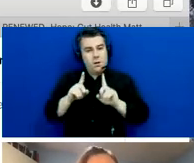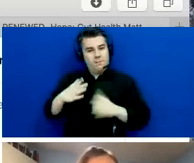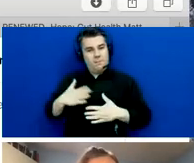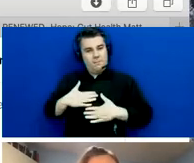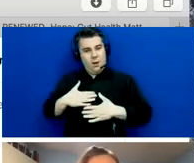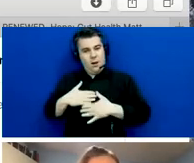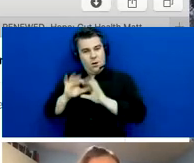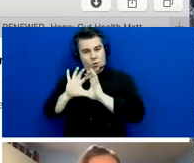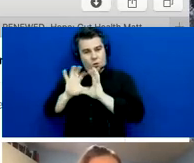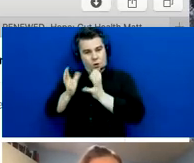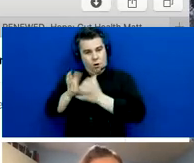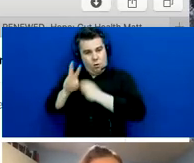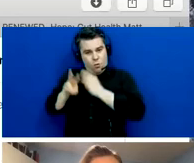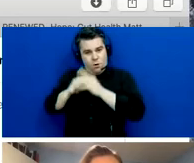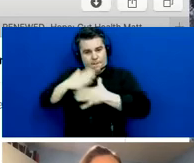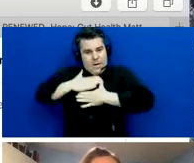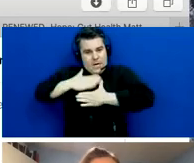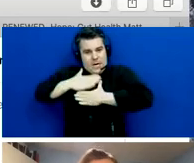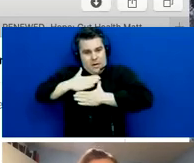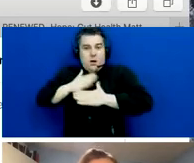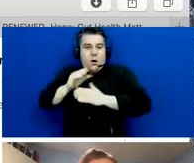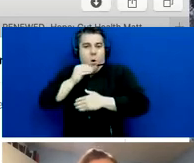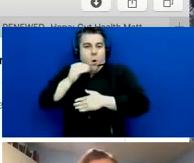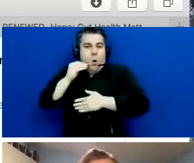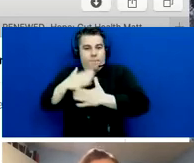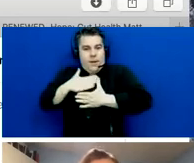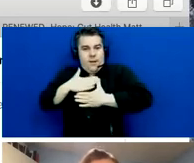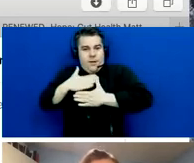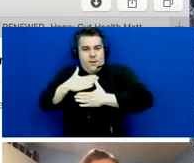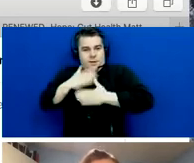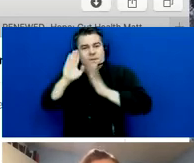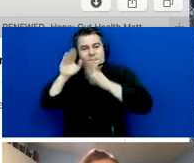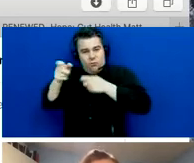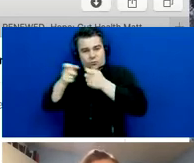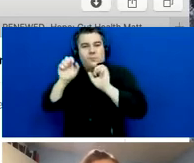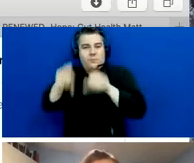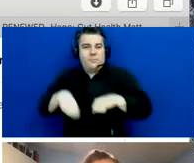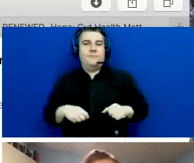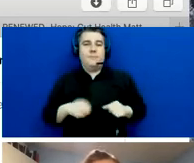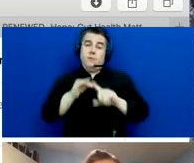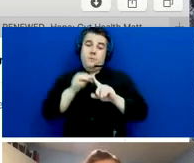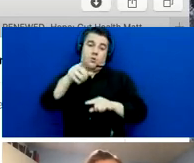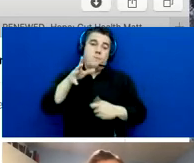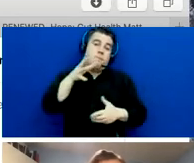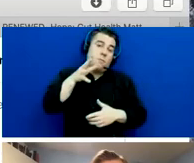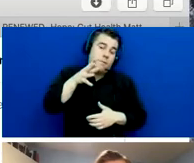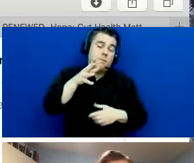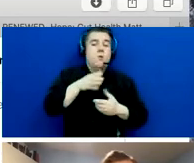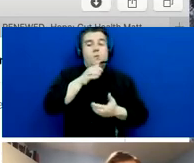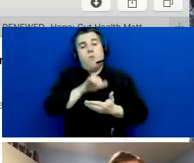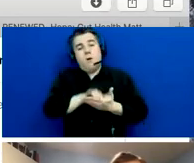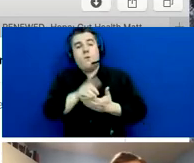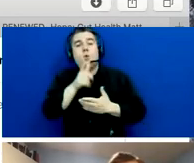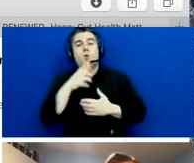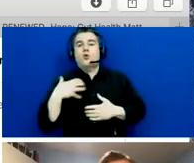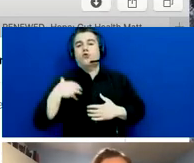little world. And I want to bring it down to your own home. So I'm speaking especially to you as a mama or a wife, someone who is in charge of your